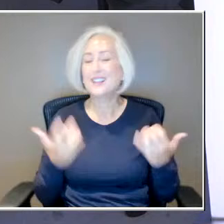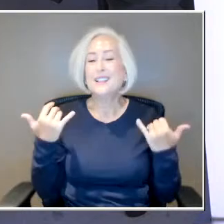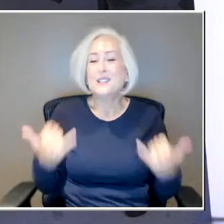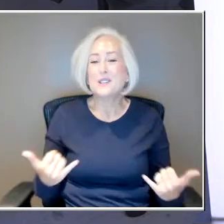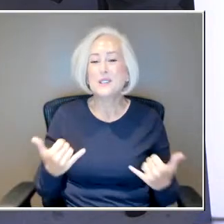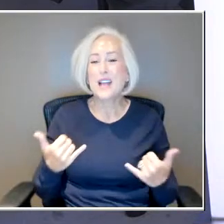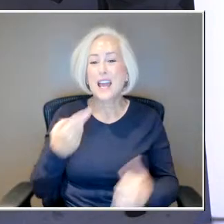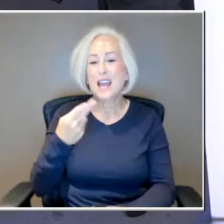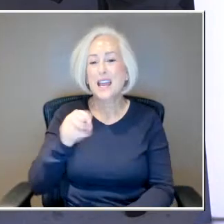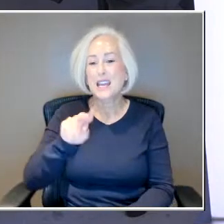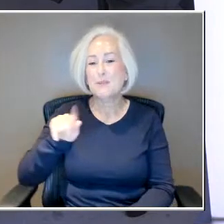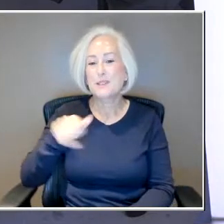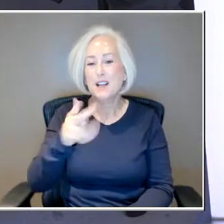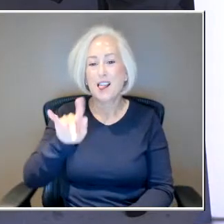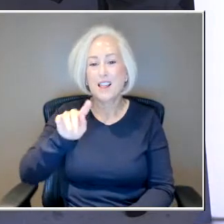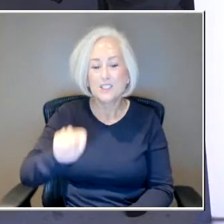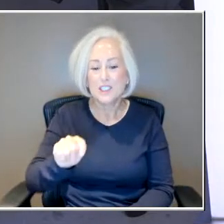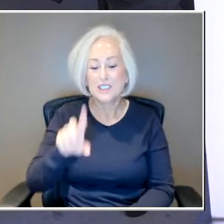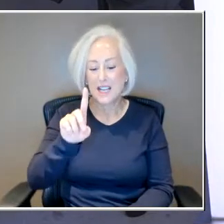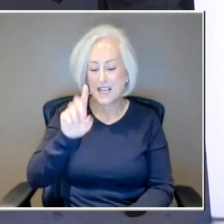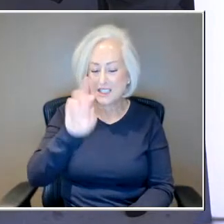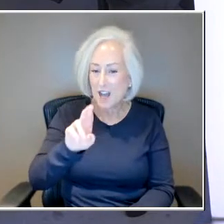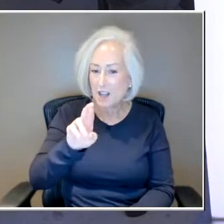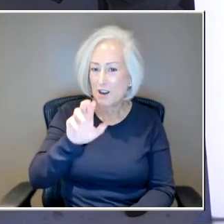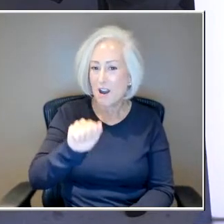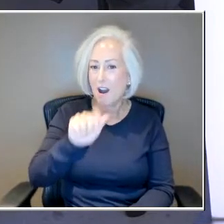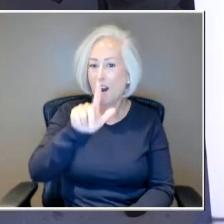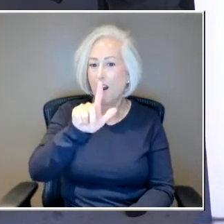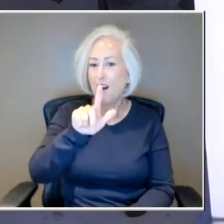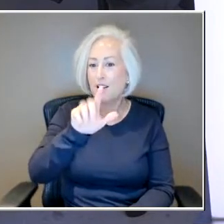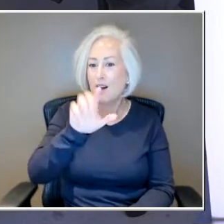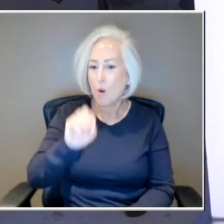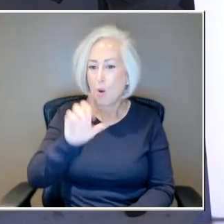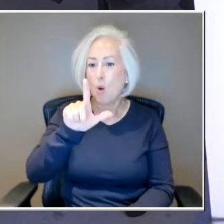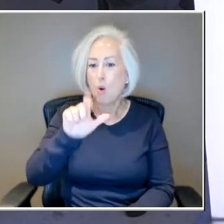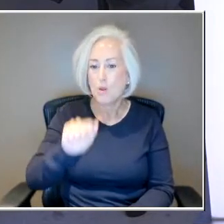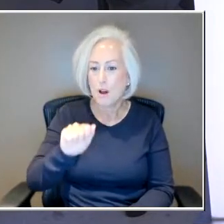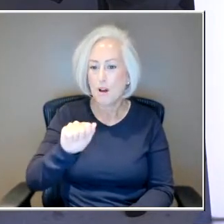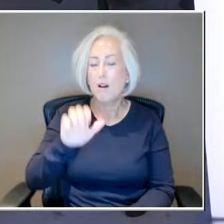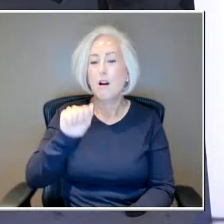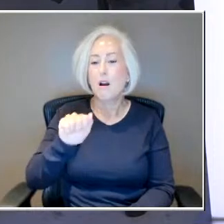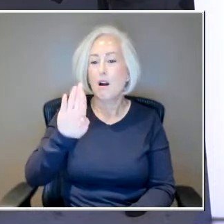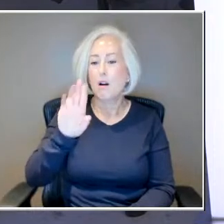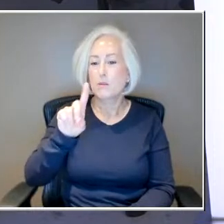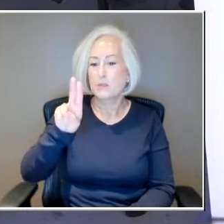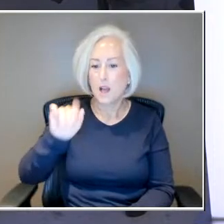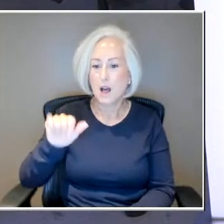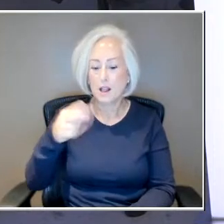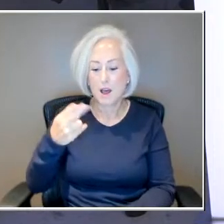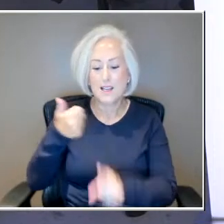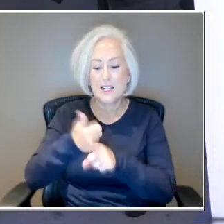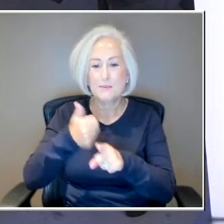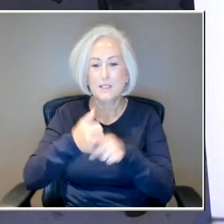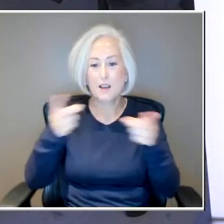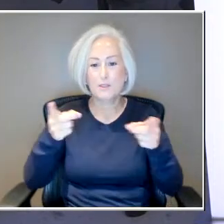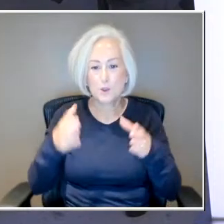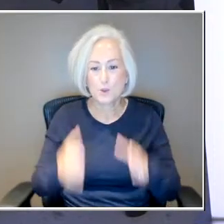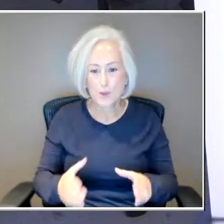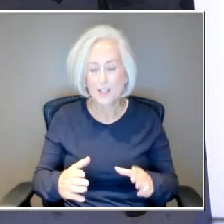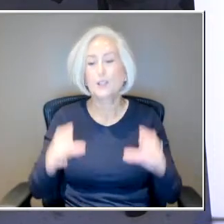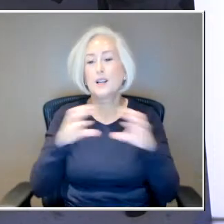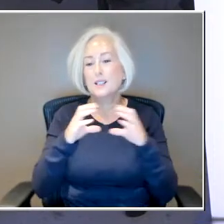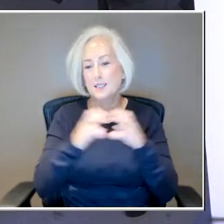hematologist and oncologist Dr. Alaola Abdallah. He is the director of Plasma Cell Disorder Clinic here at the University of Kansas Cancer